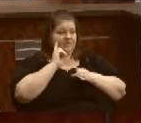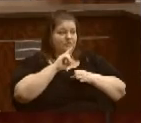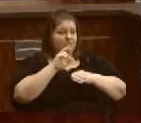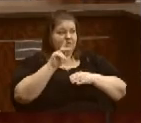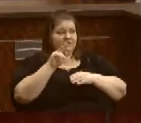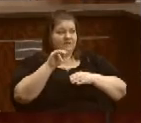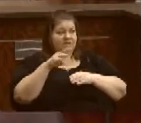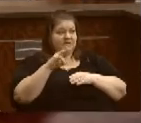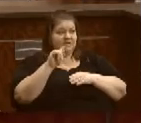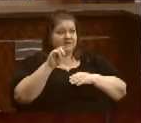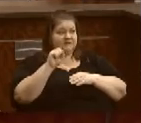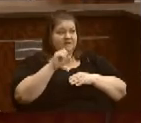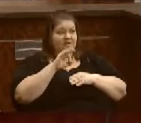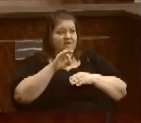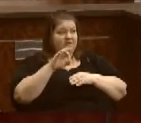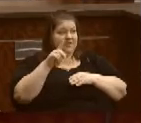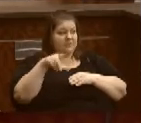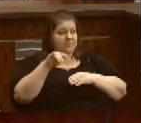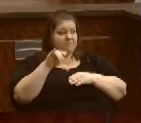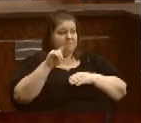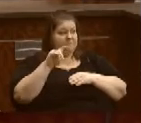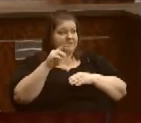welcome.